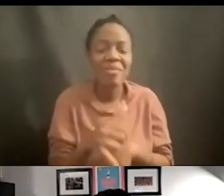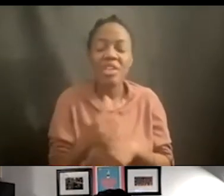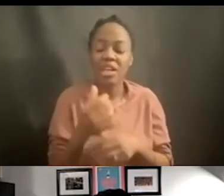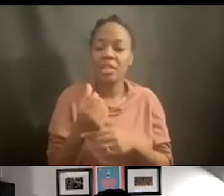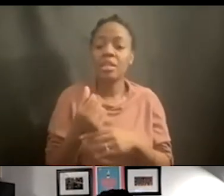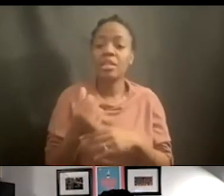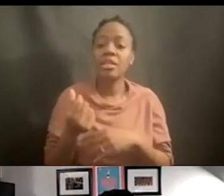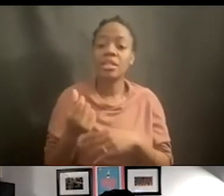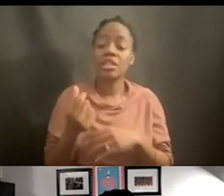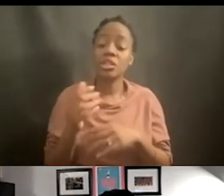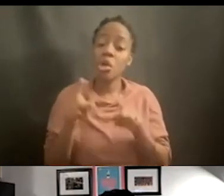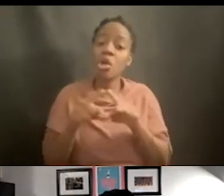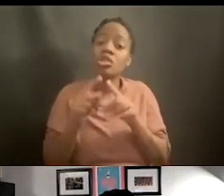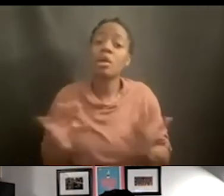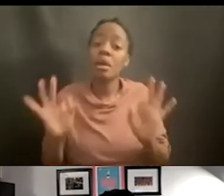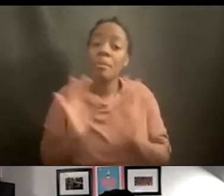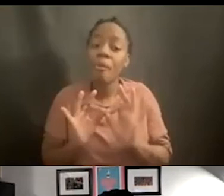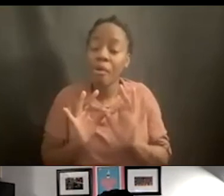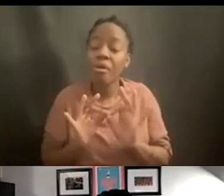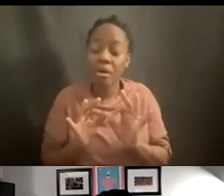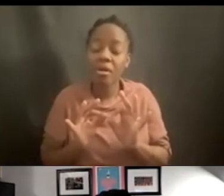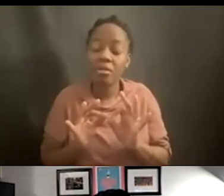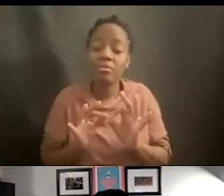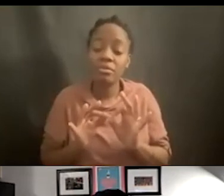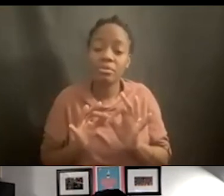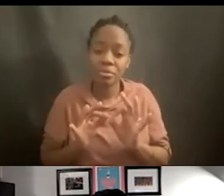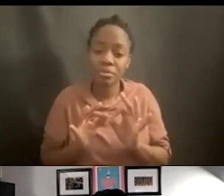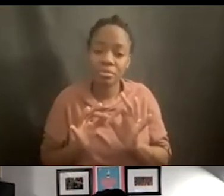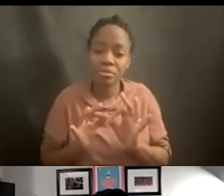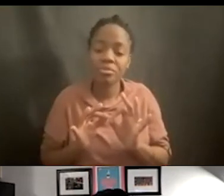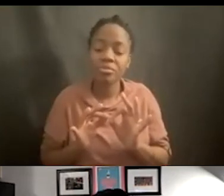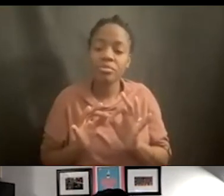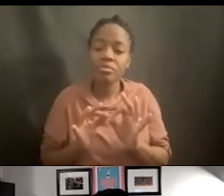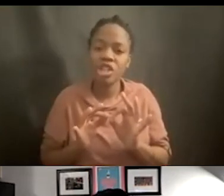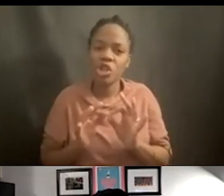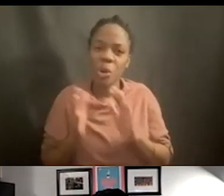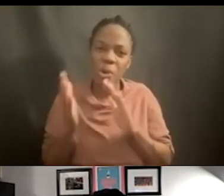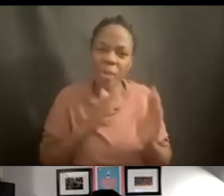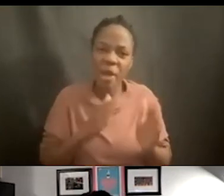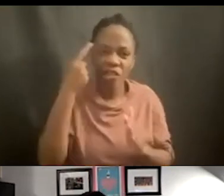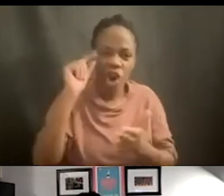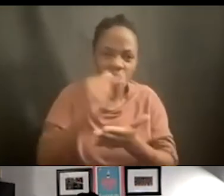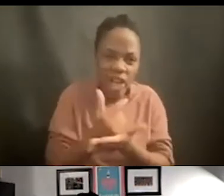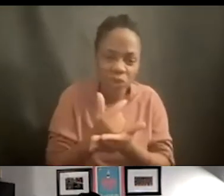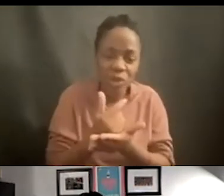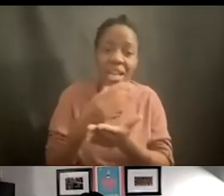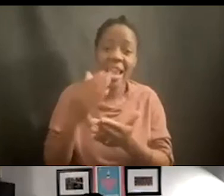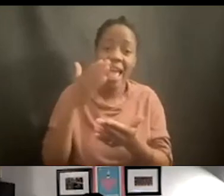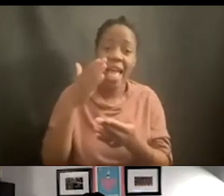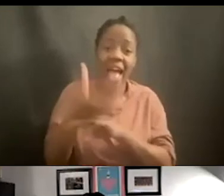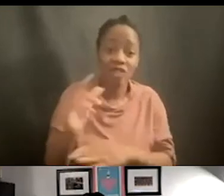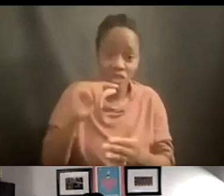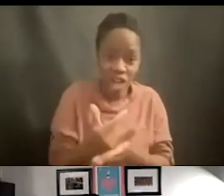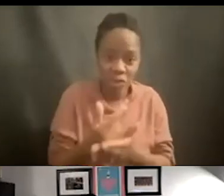It is really important also that in addition to preparing our students for graduation and postgraduate success, that